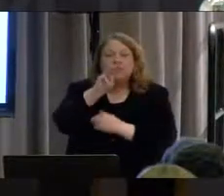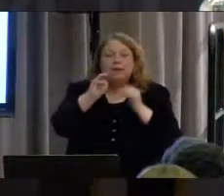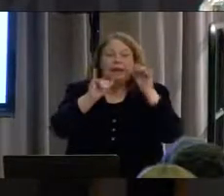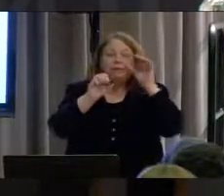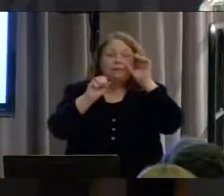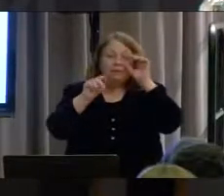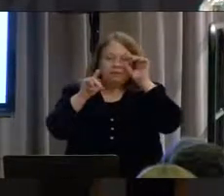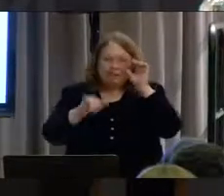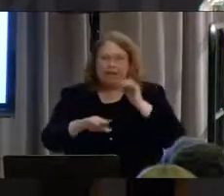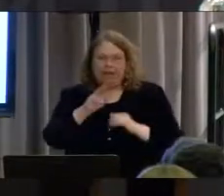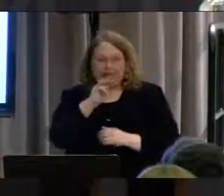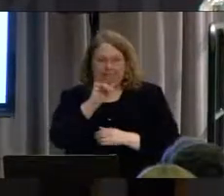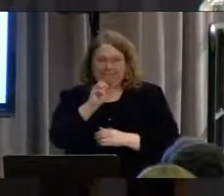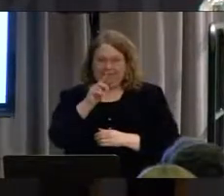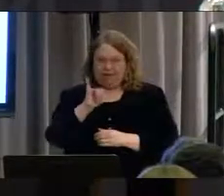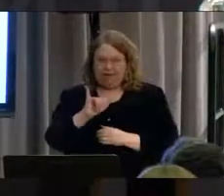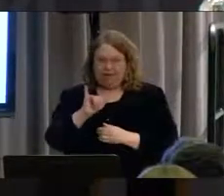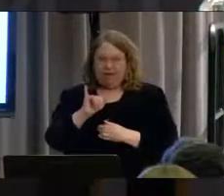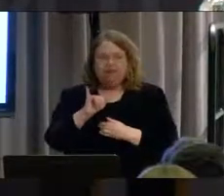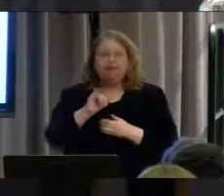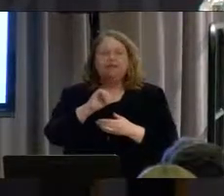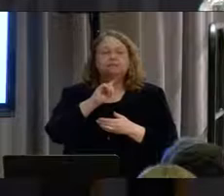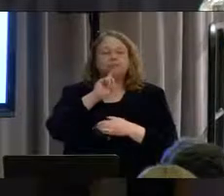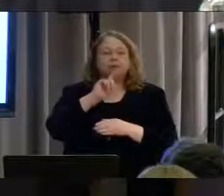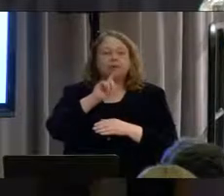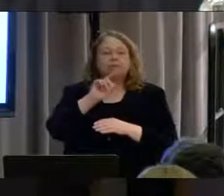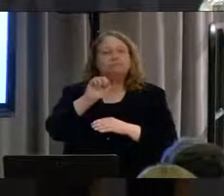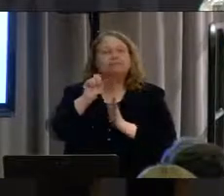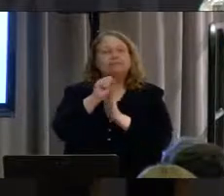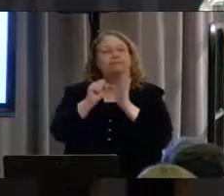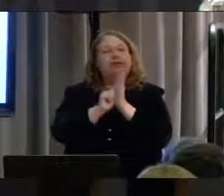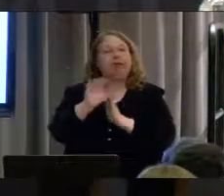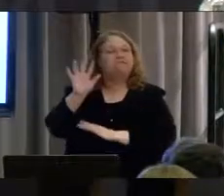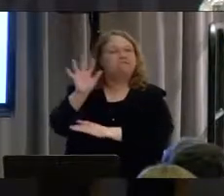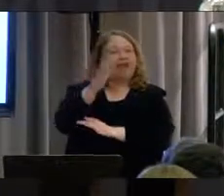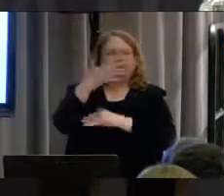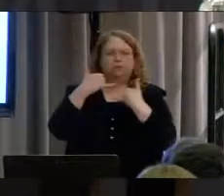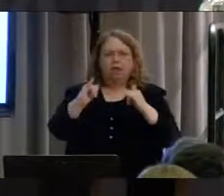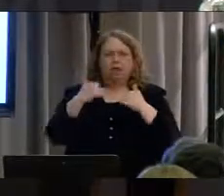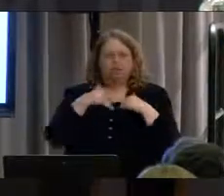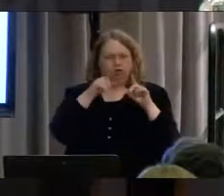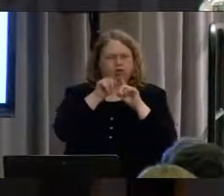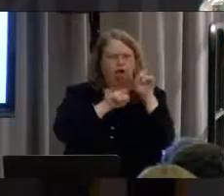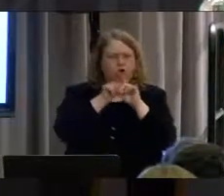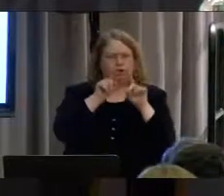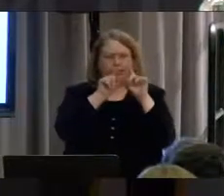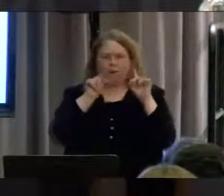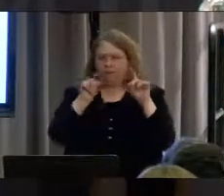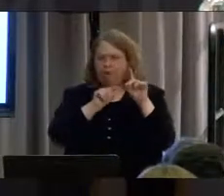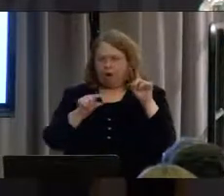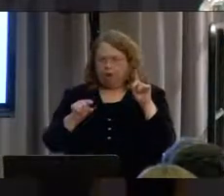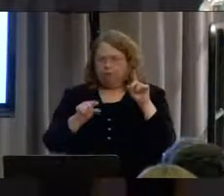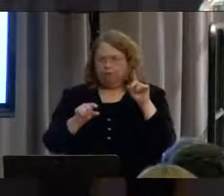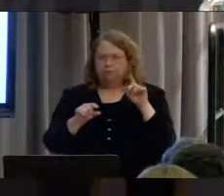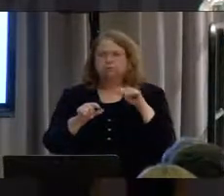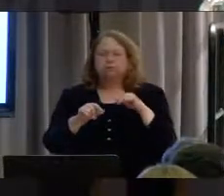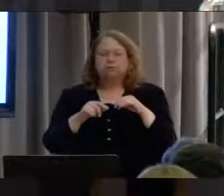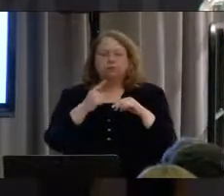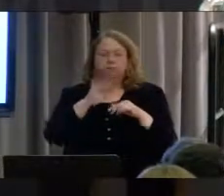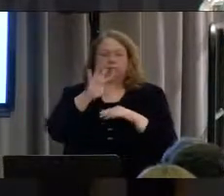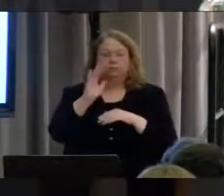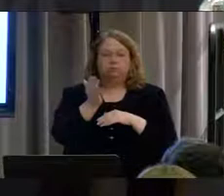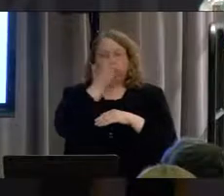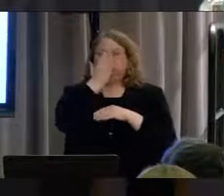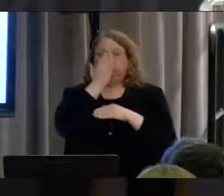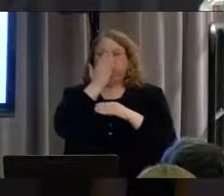Mississippi State flag still has the stars and bars on it. All those things are in your face.